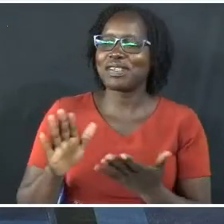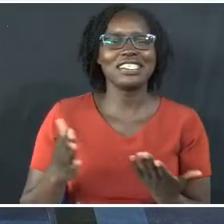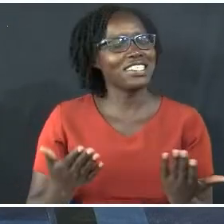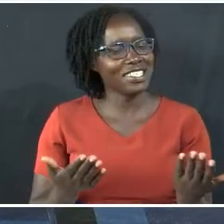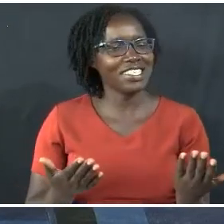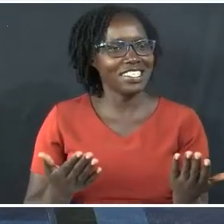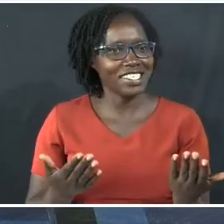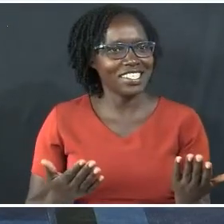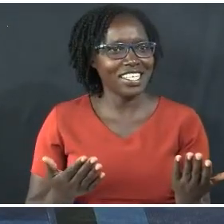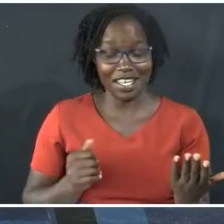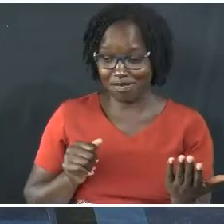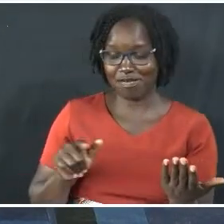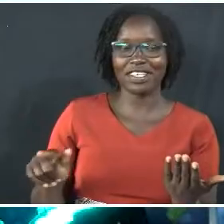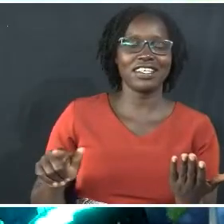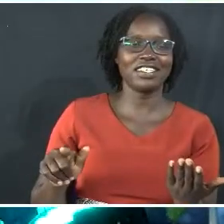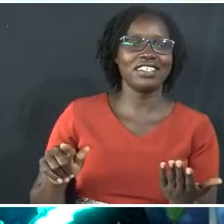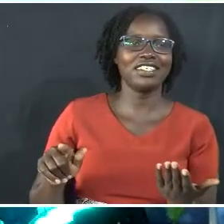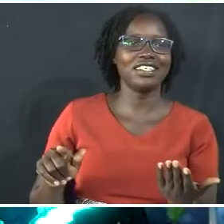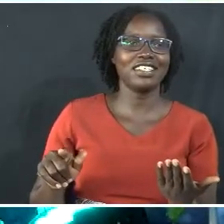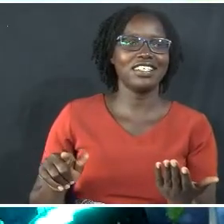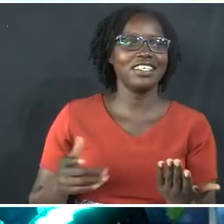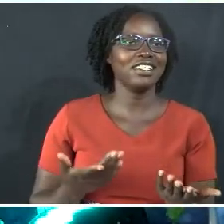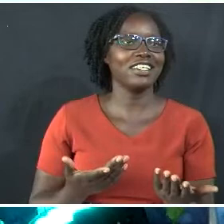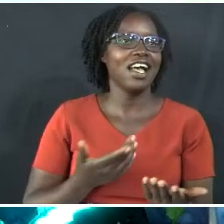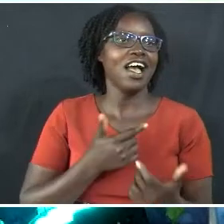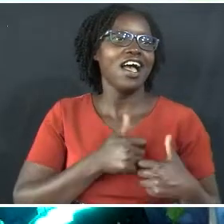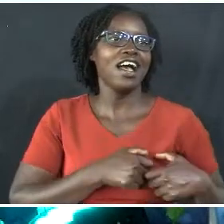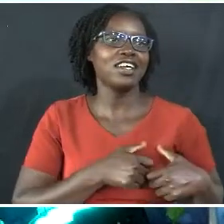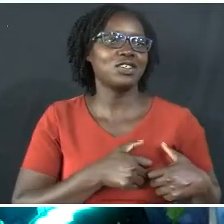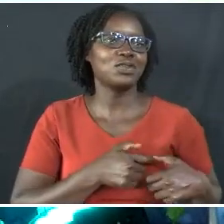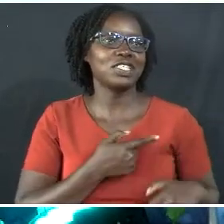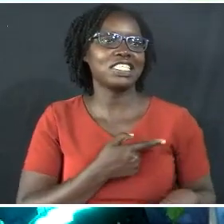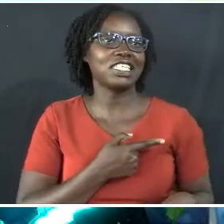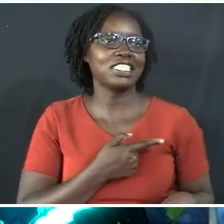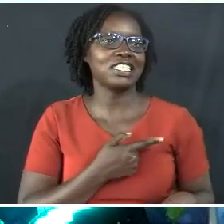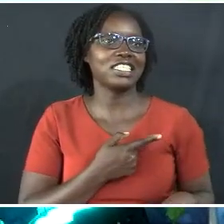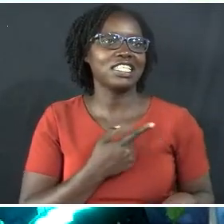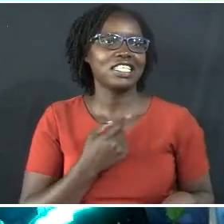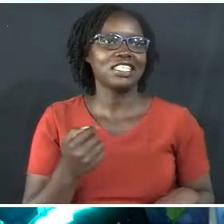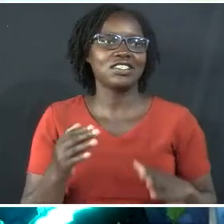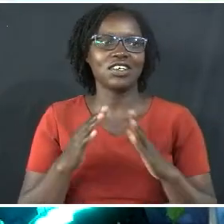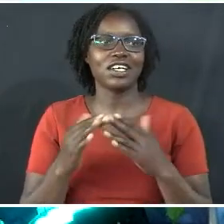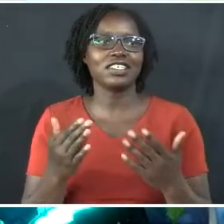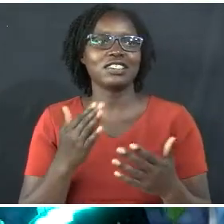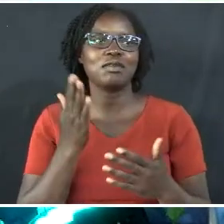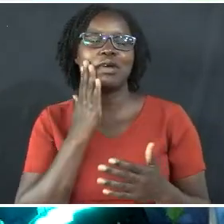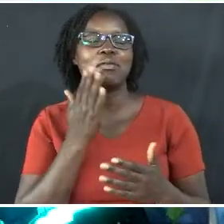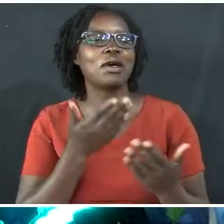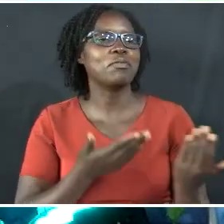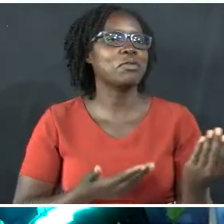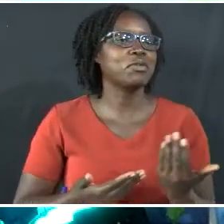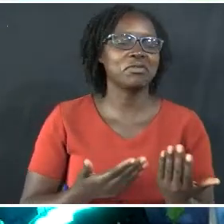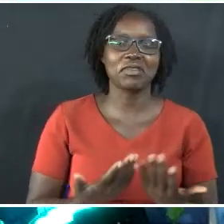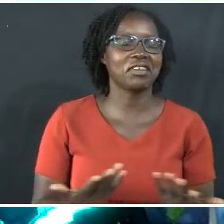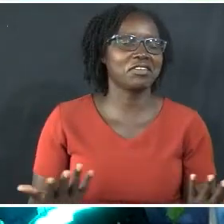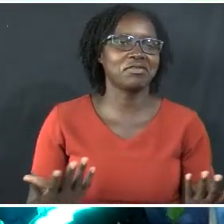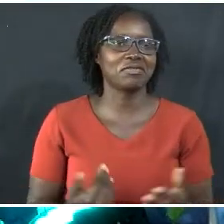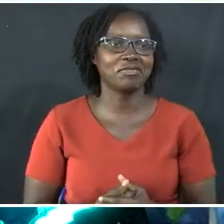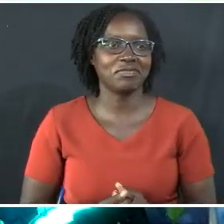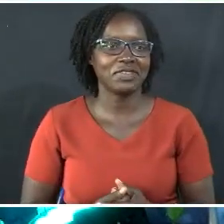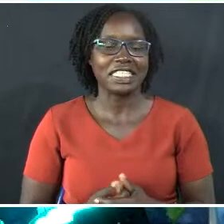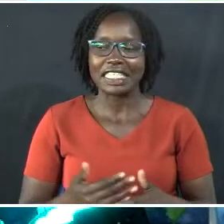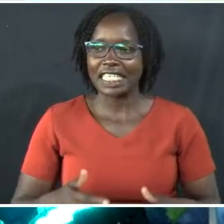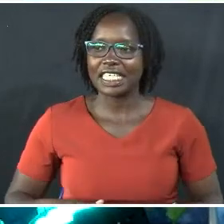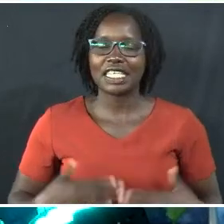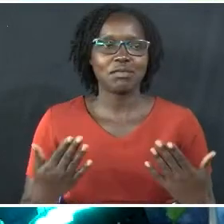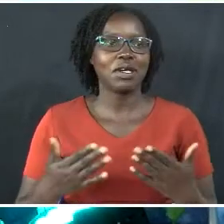I am her baby. She is my mama. So in our house, it's mama baby thing. And I'm glad